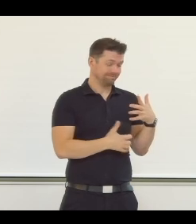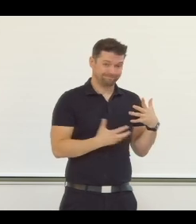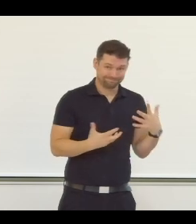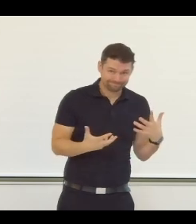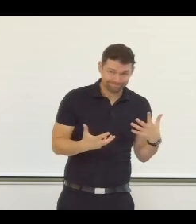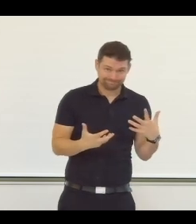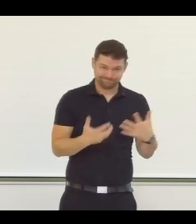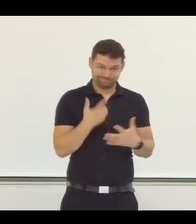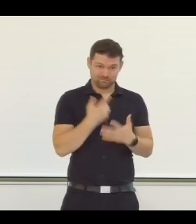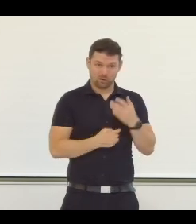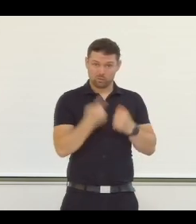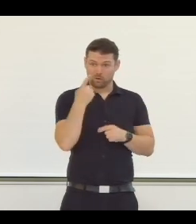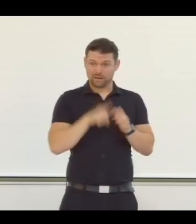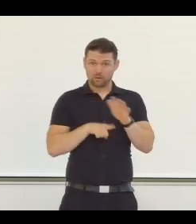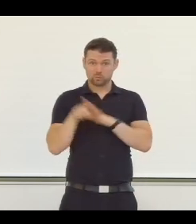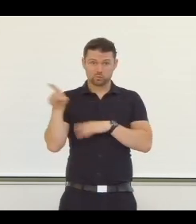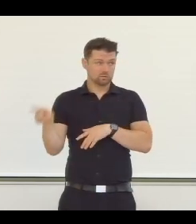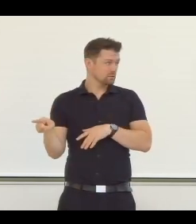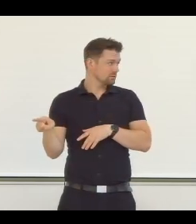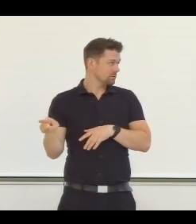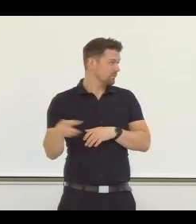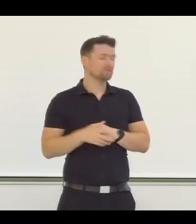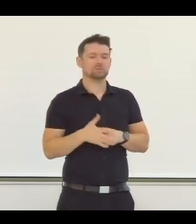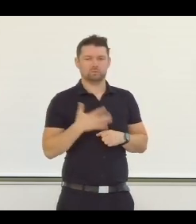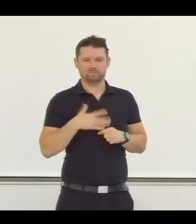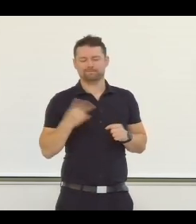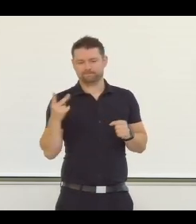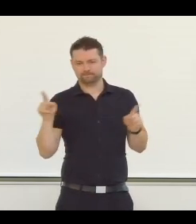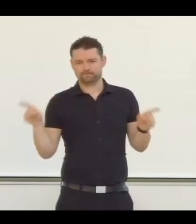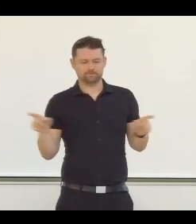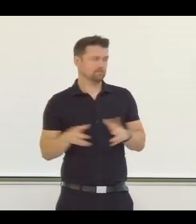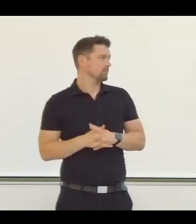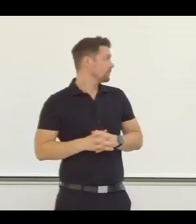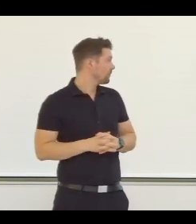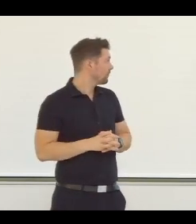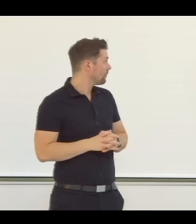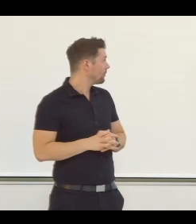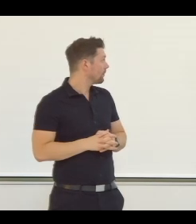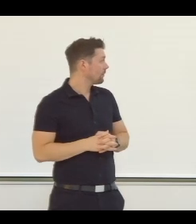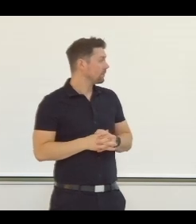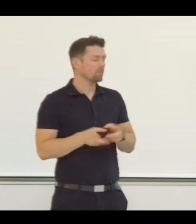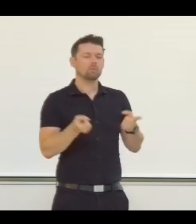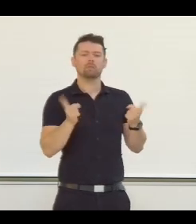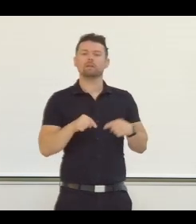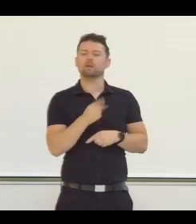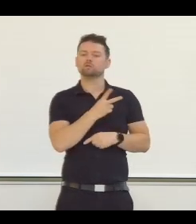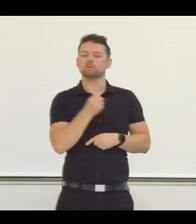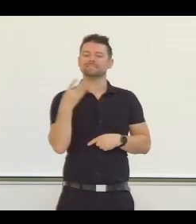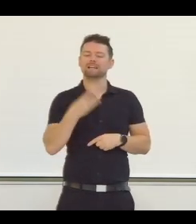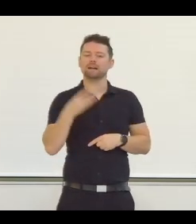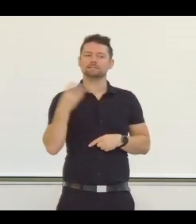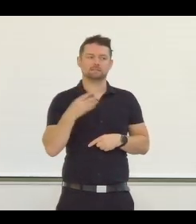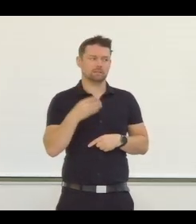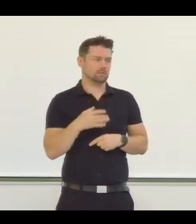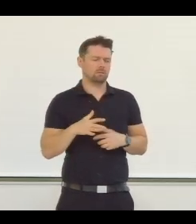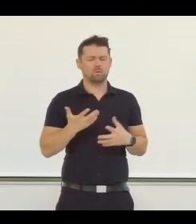there's only one other way to get out, a second door. And then in 2019, we had a